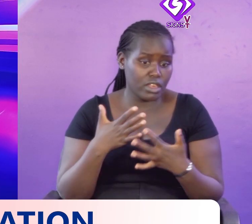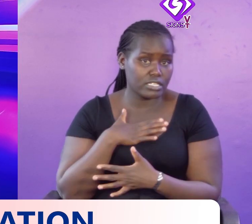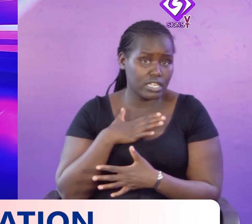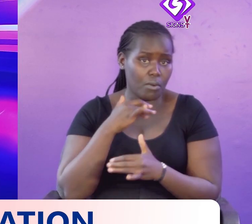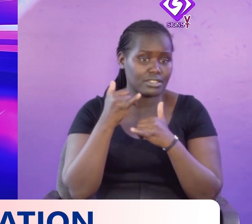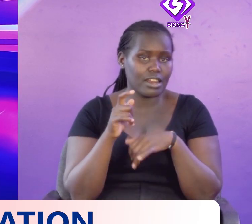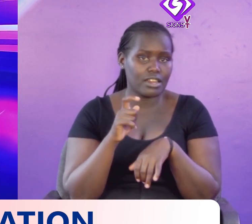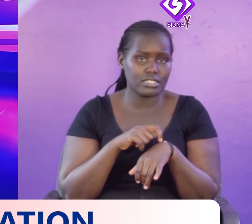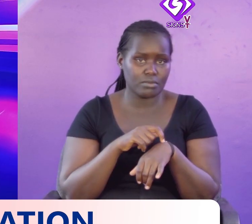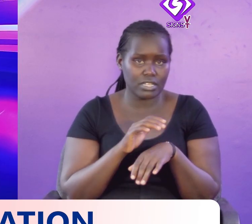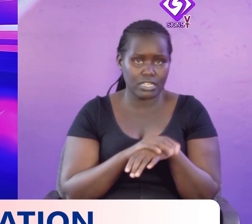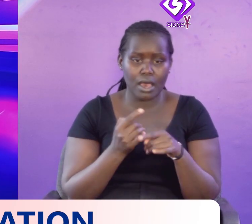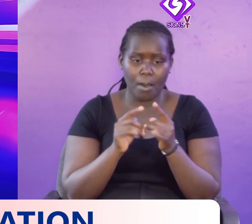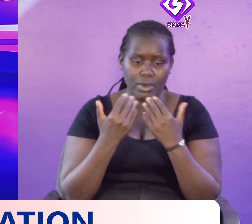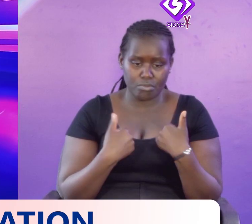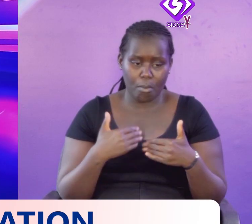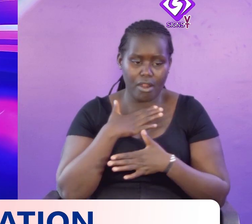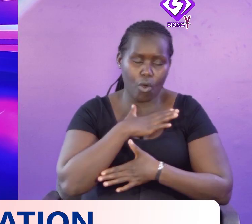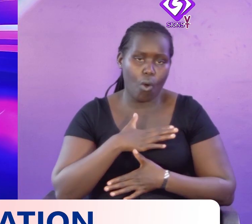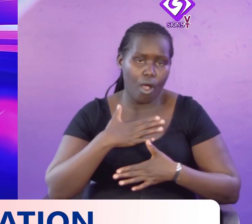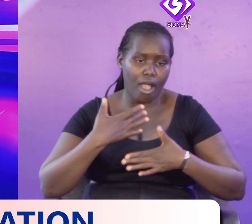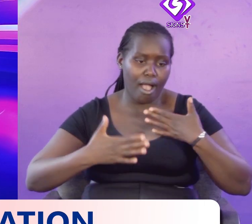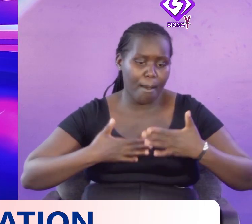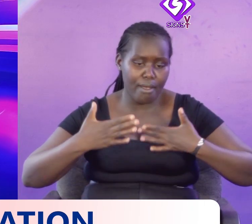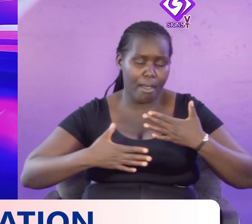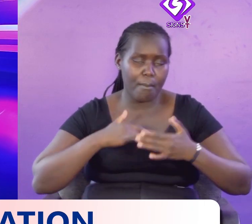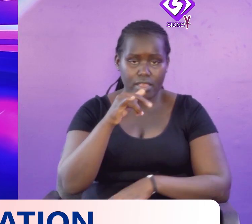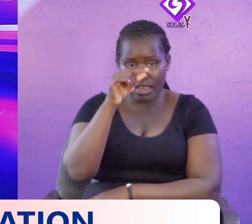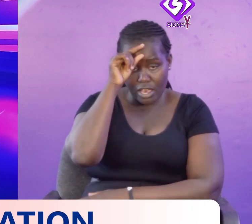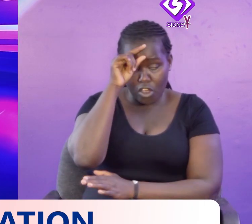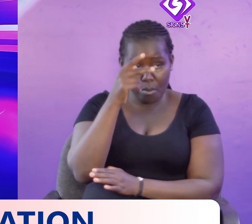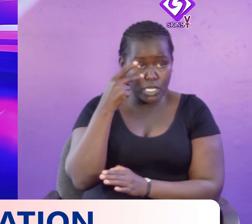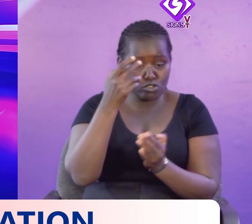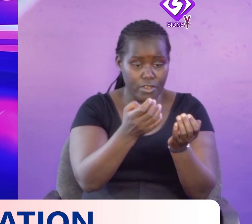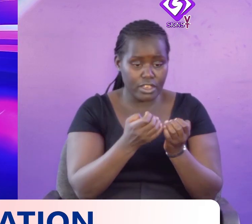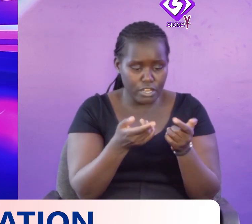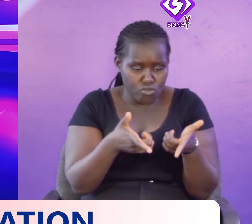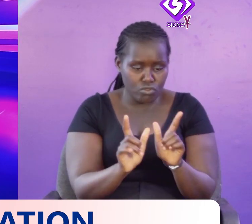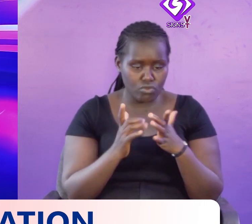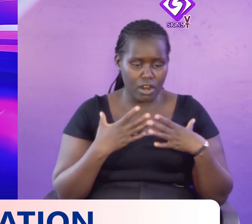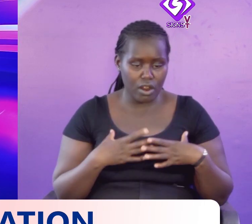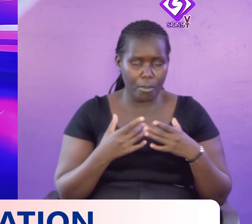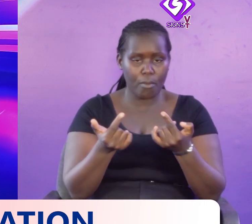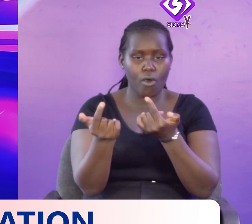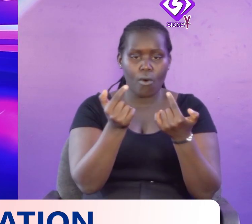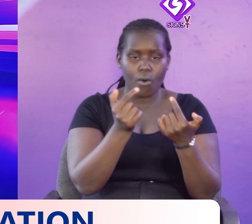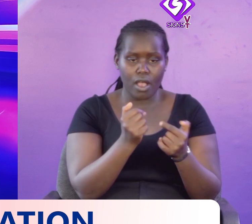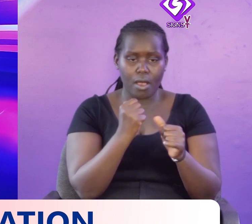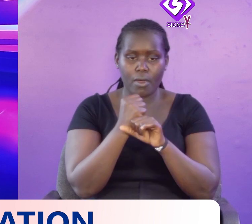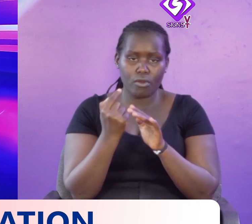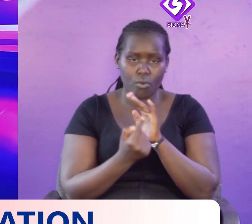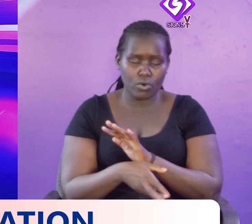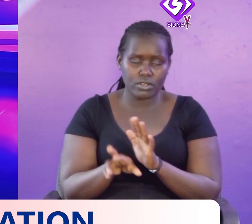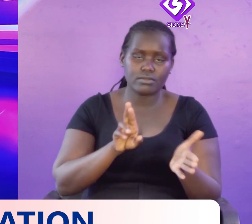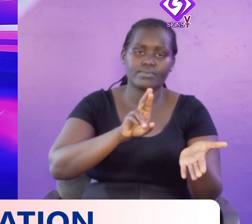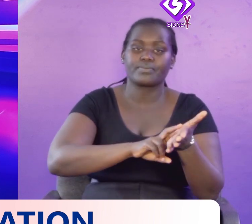And I'm glad that the government saw the need to let people just come out and do the